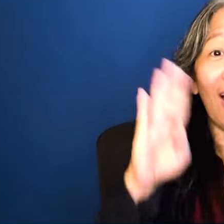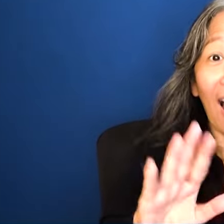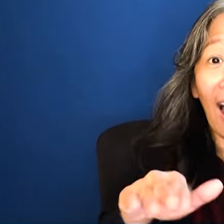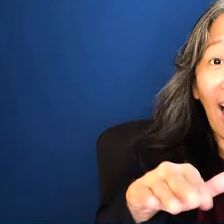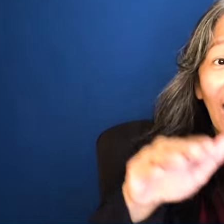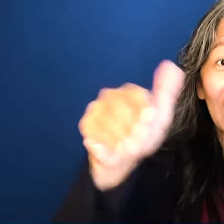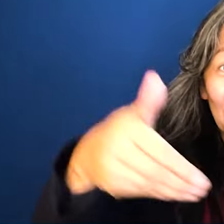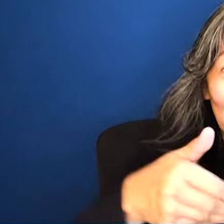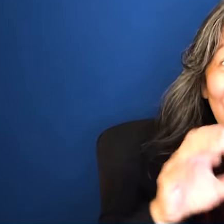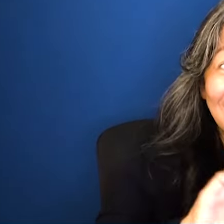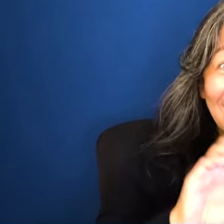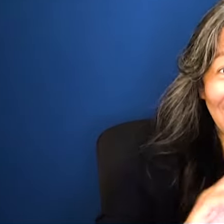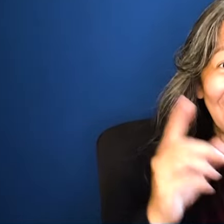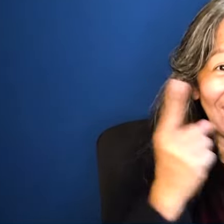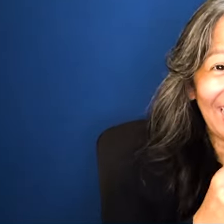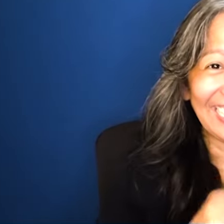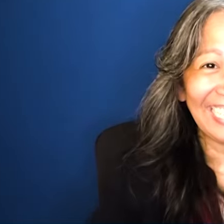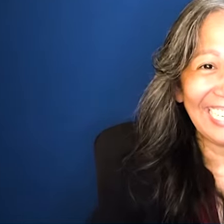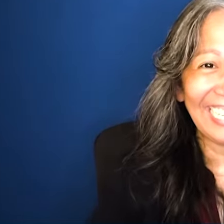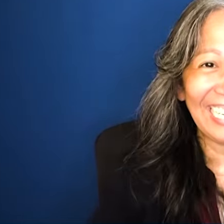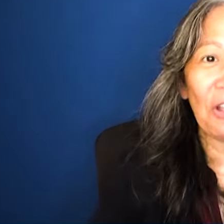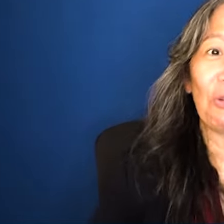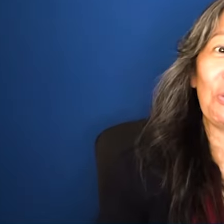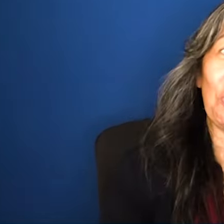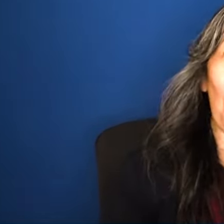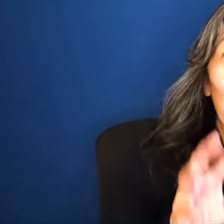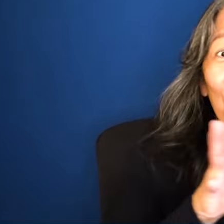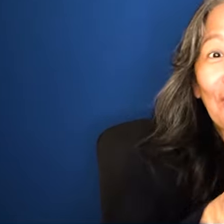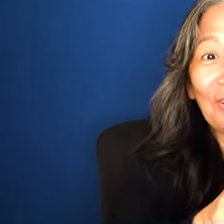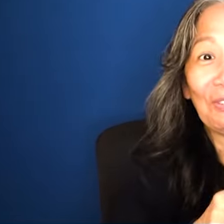hello, we'd like to introduce you to our church, right? They would